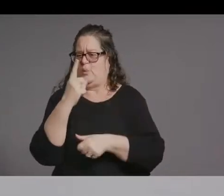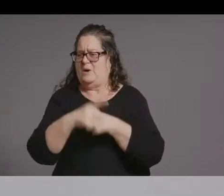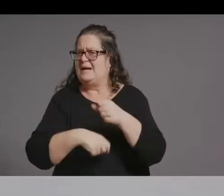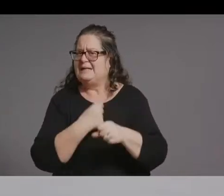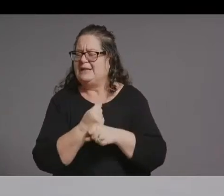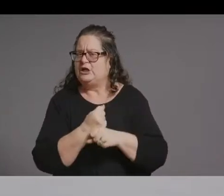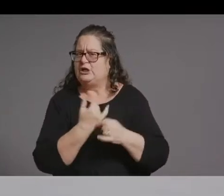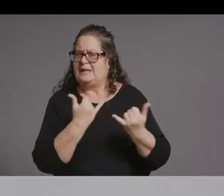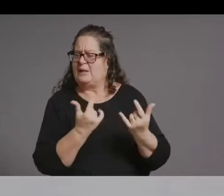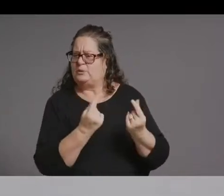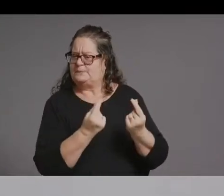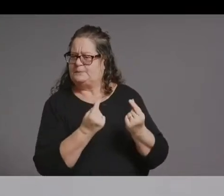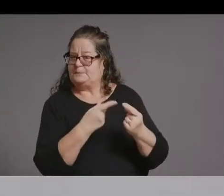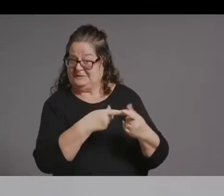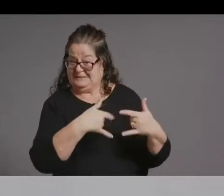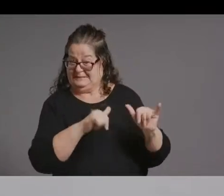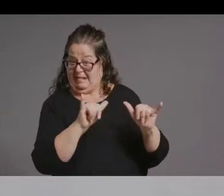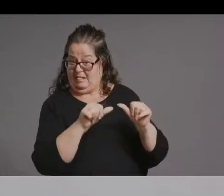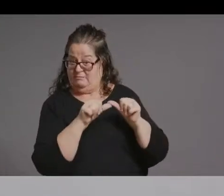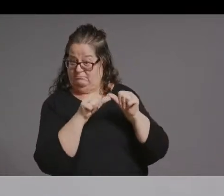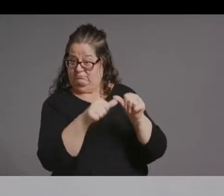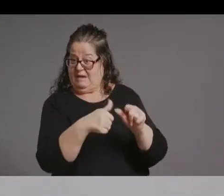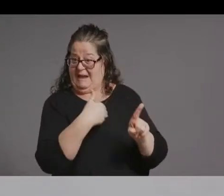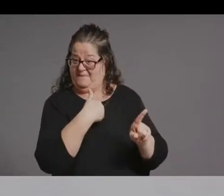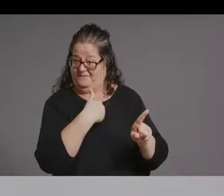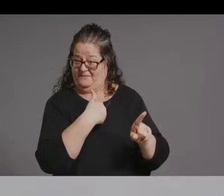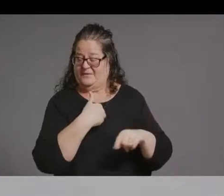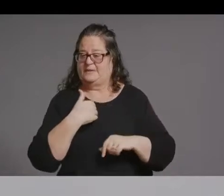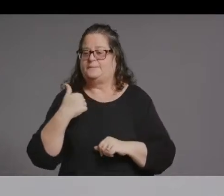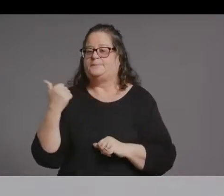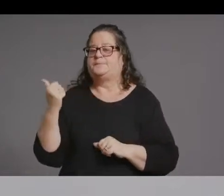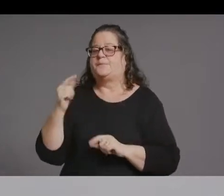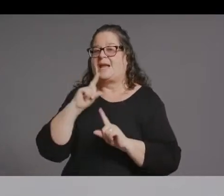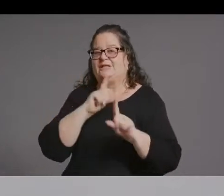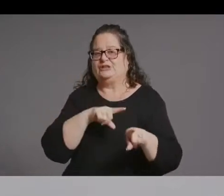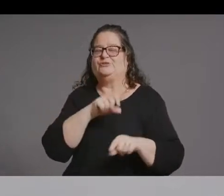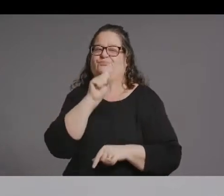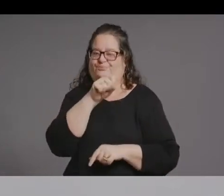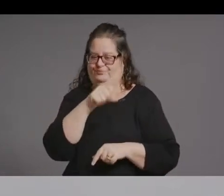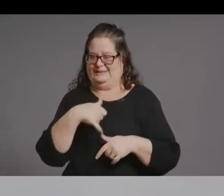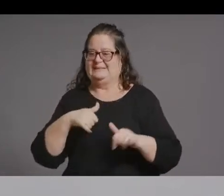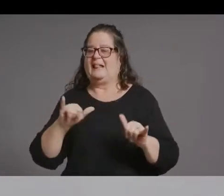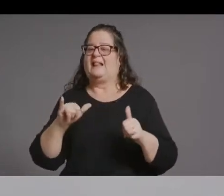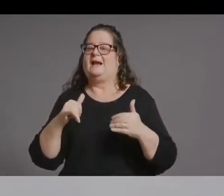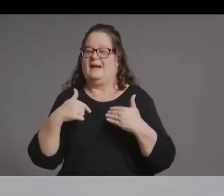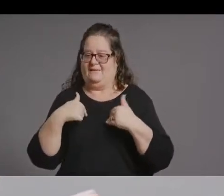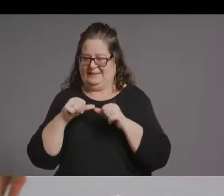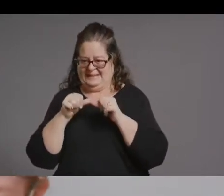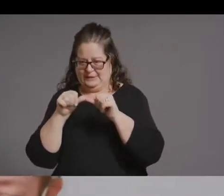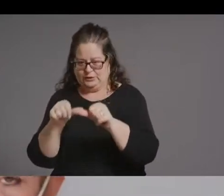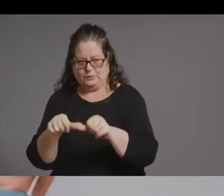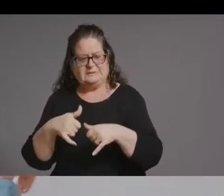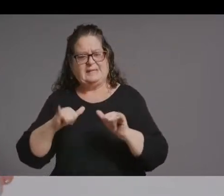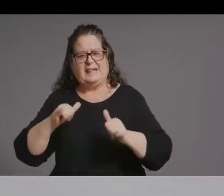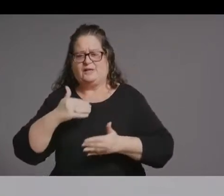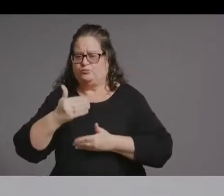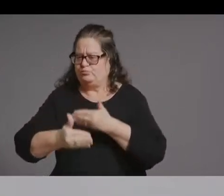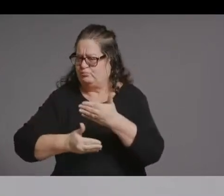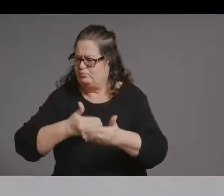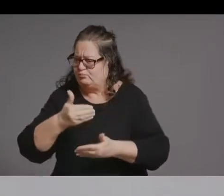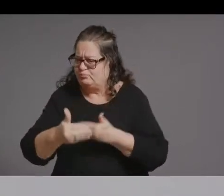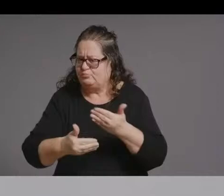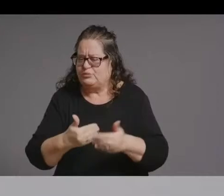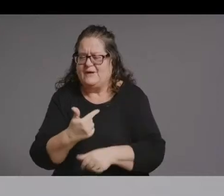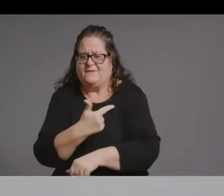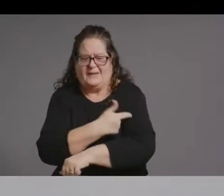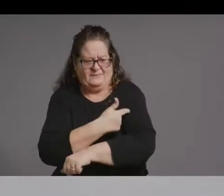just because, we're still in the process of vaccinating Arizonans. We wanted to be able to maintain some of